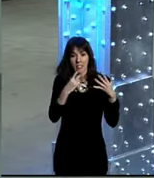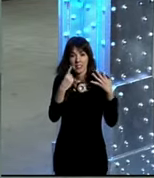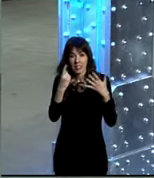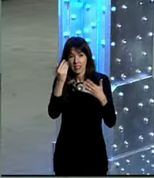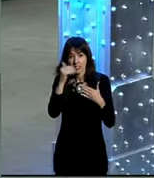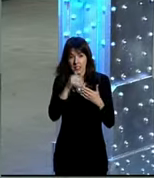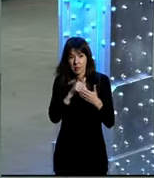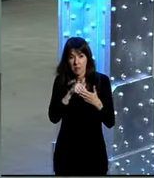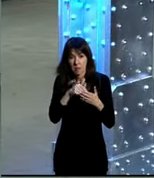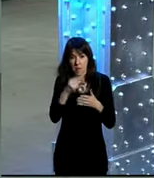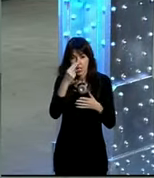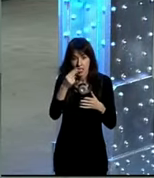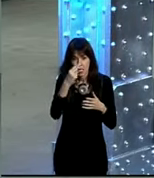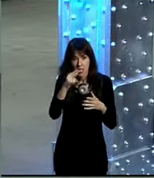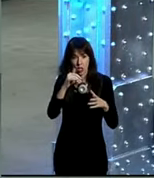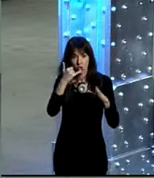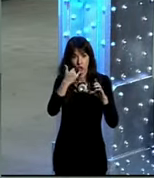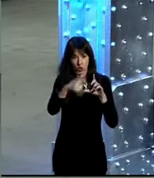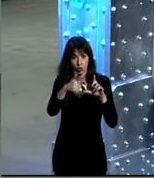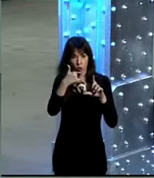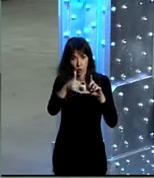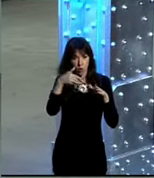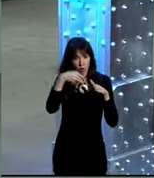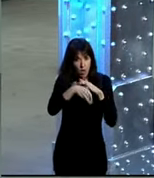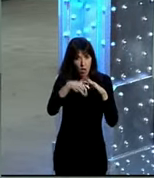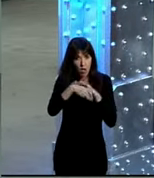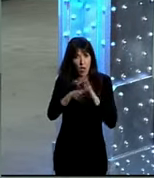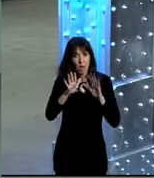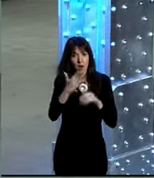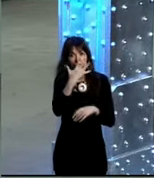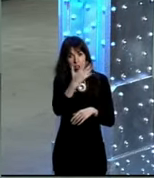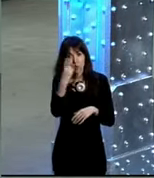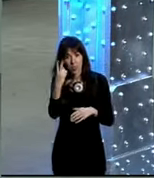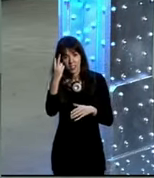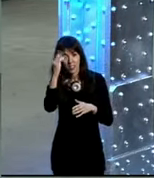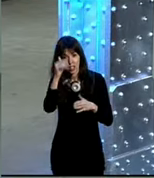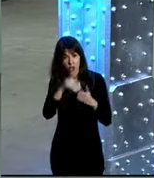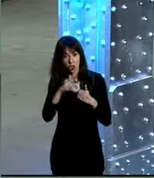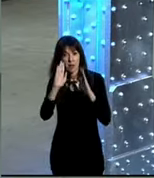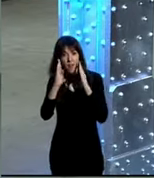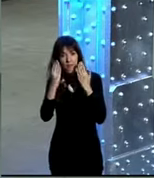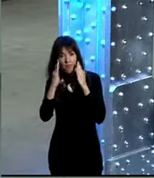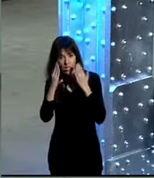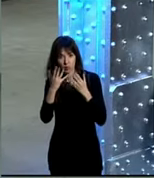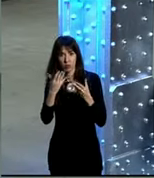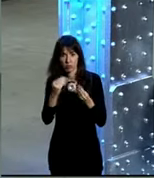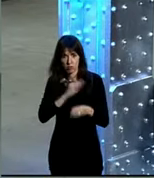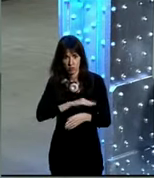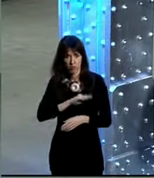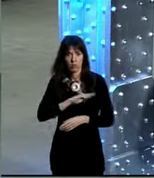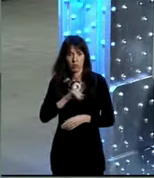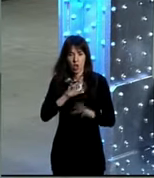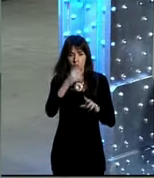weeks, even though it was a very niche audience, but 52,000 interactions on Facebook is a lot. And a total of 40 million